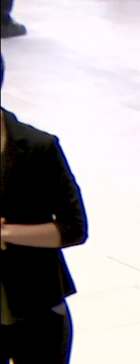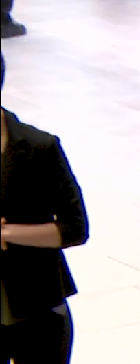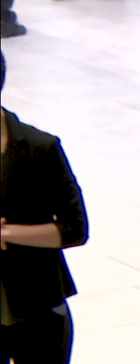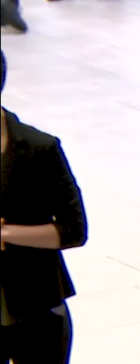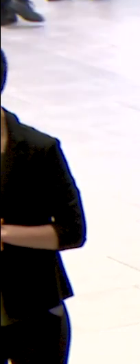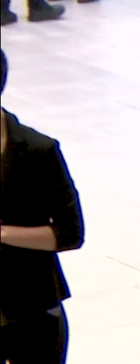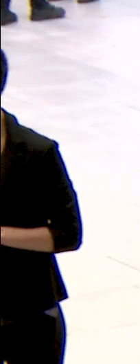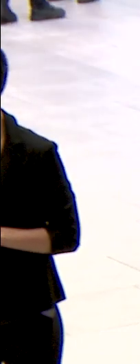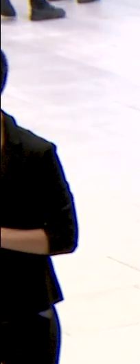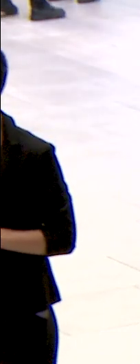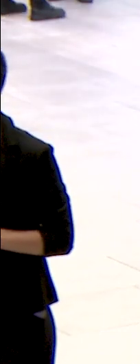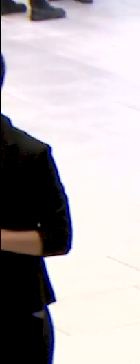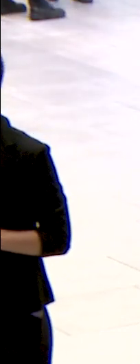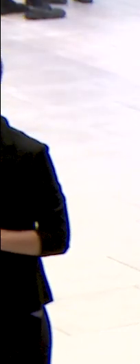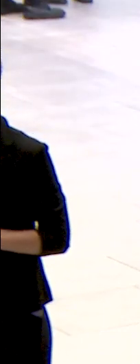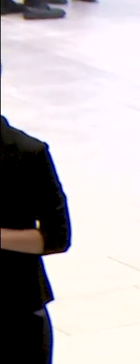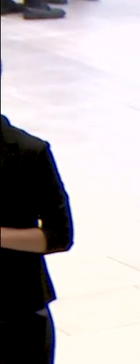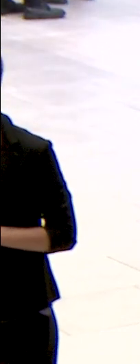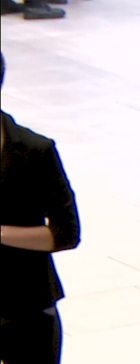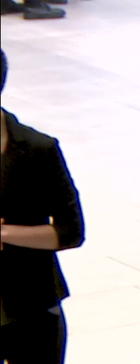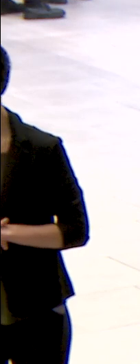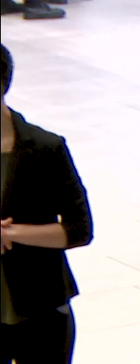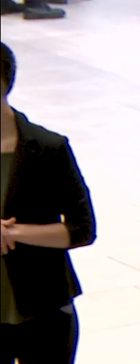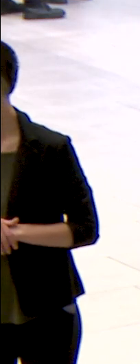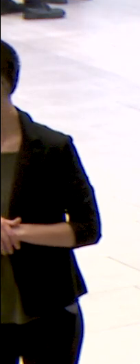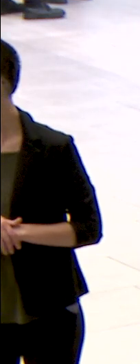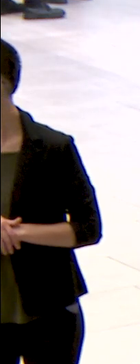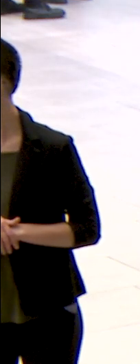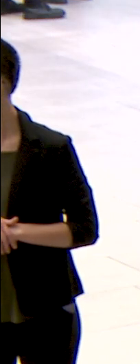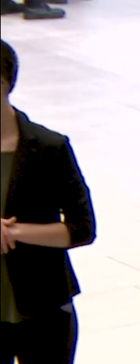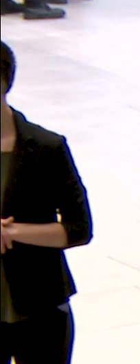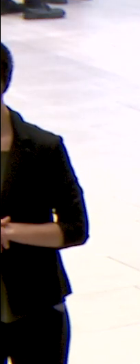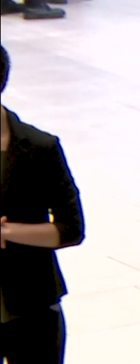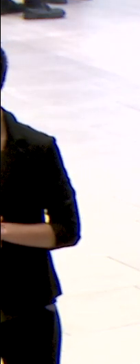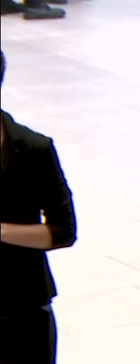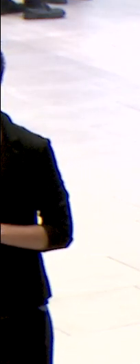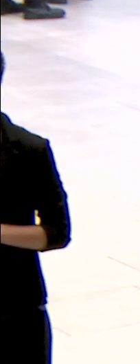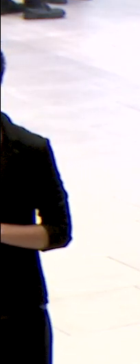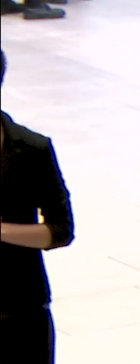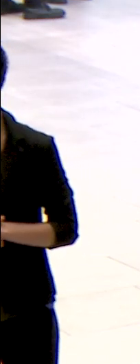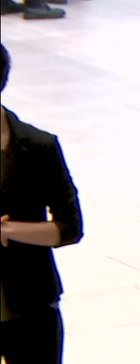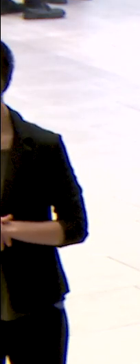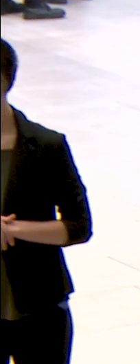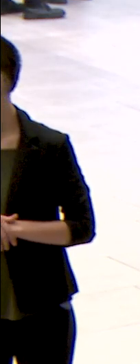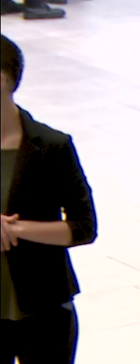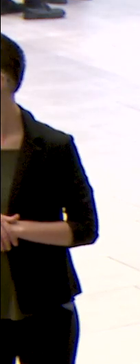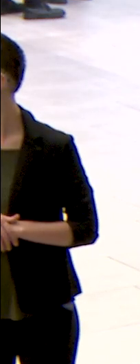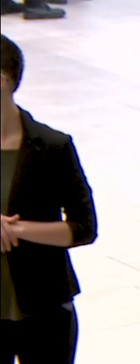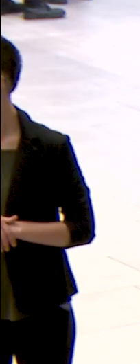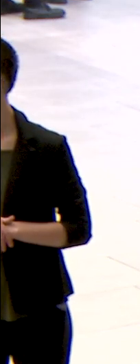So I'll get it set when you get to the slides. I'll get it set for you just in case it bounces out. Because we were having a problem with